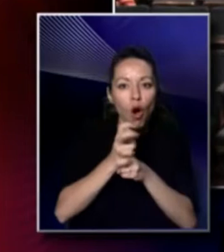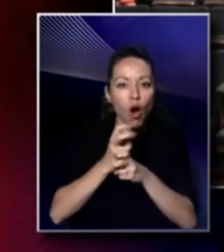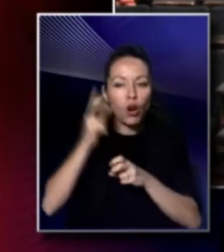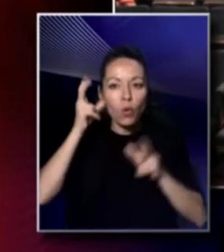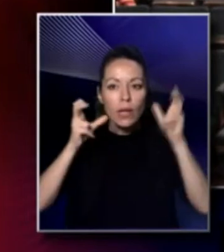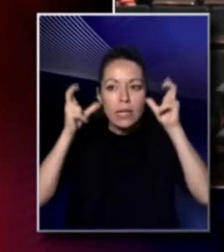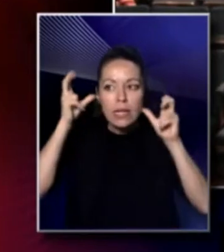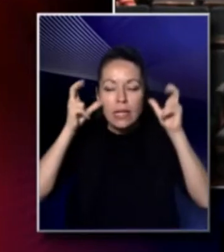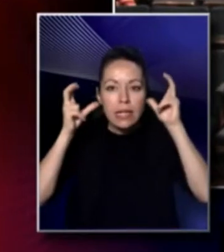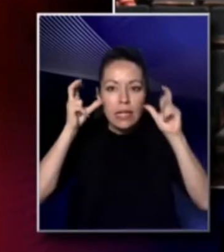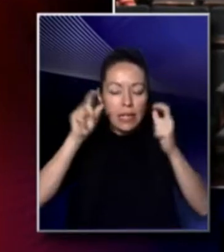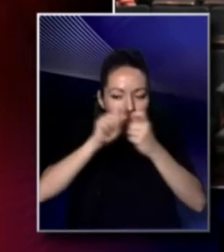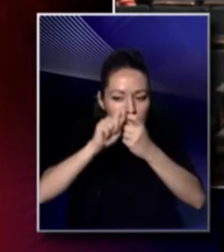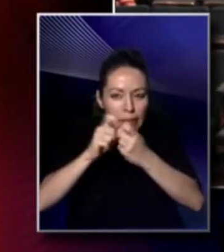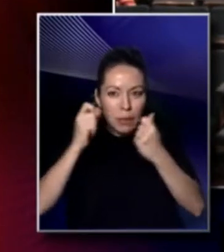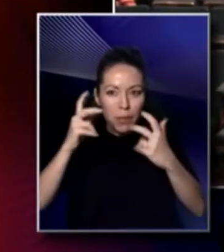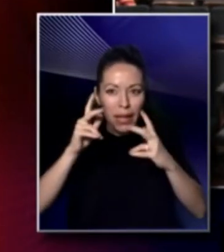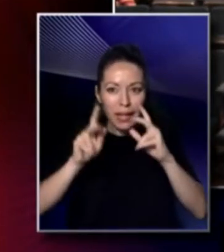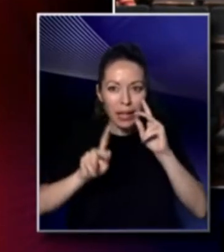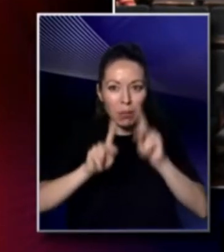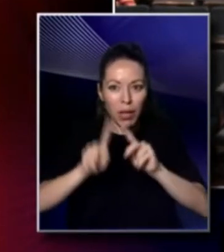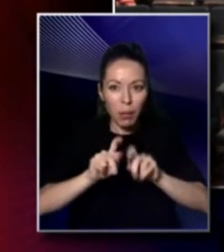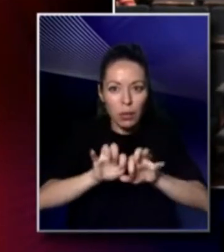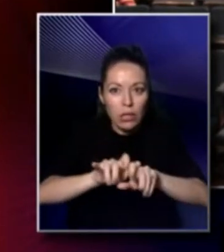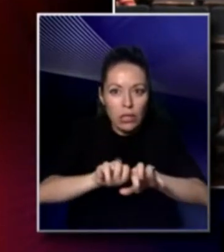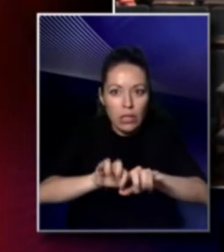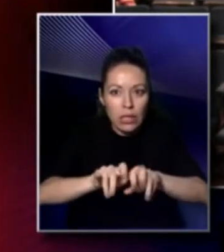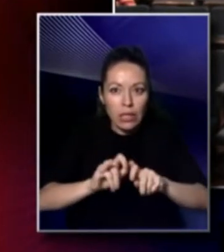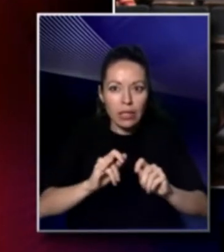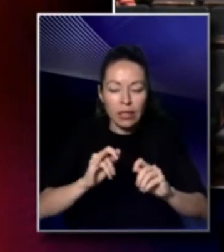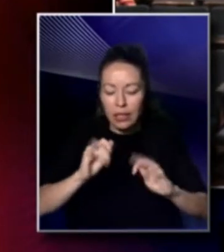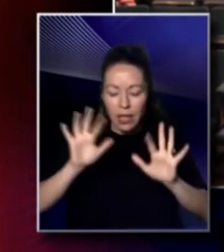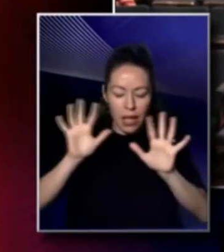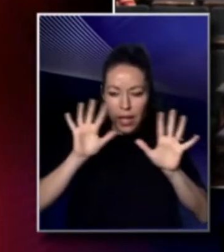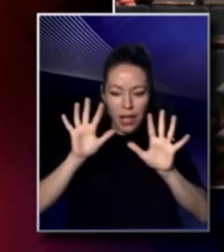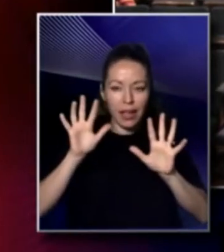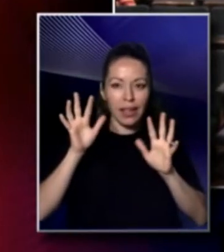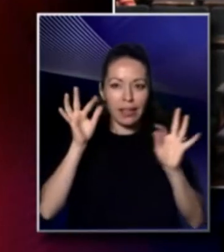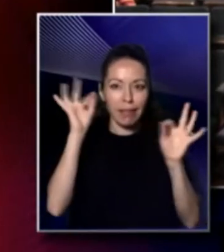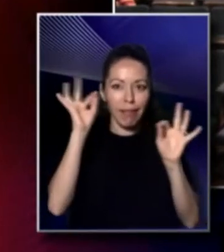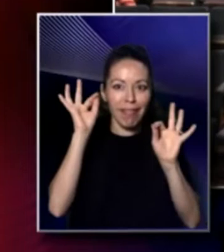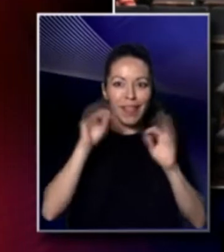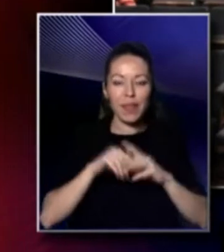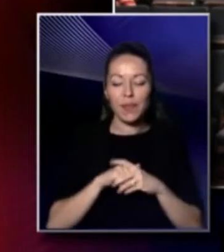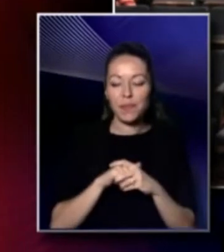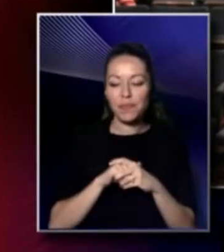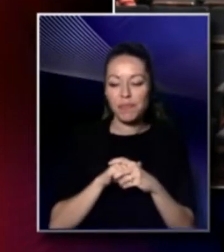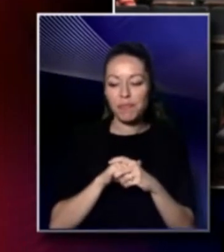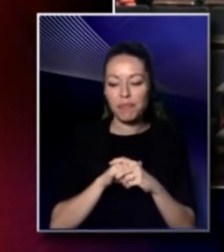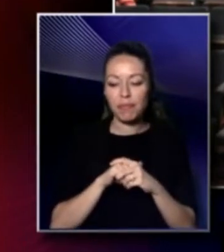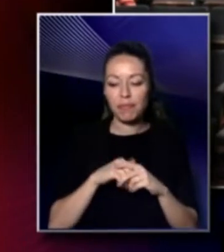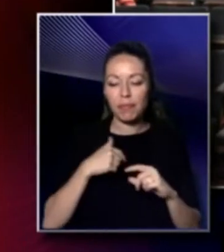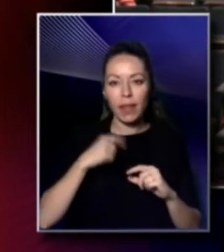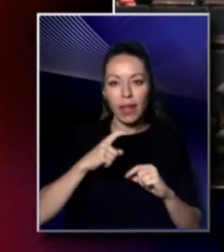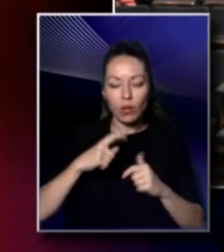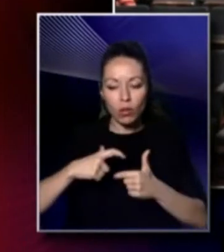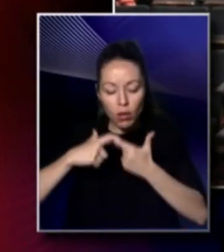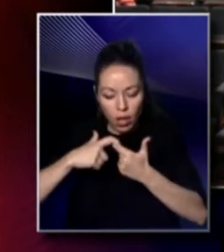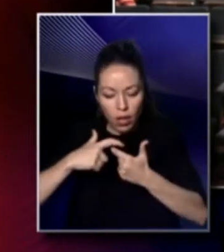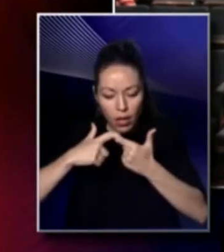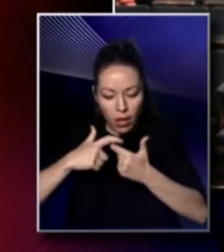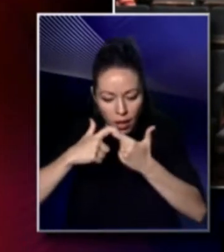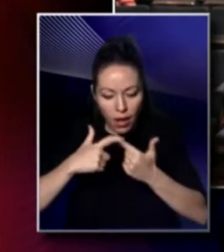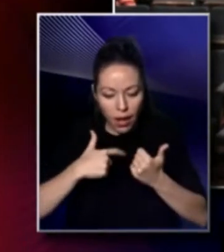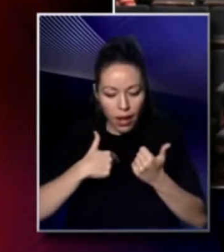the people who were typing on their Braille writers. I had to keep pausing because I